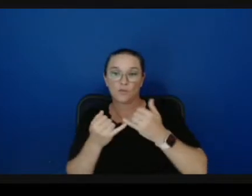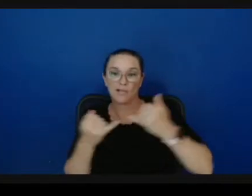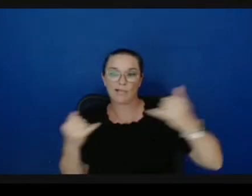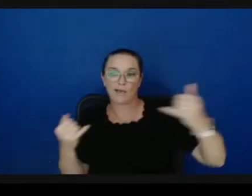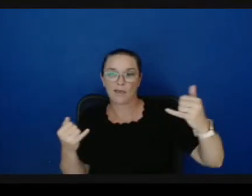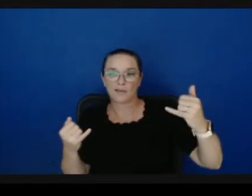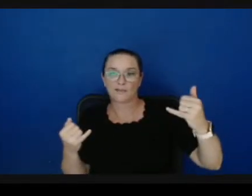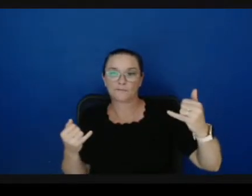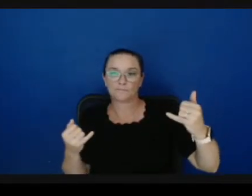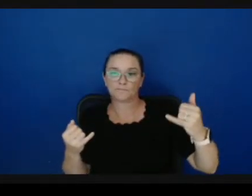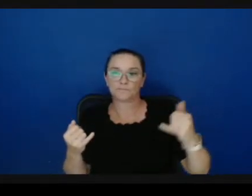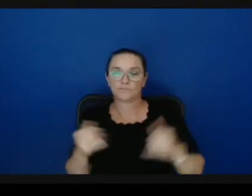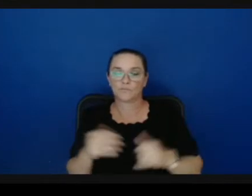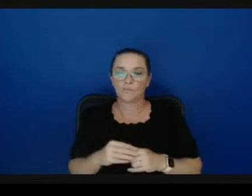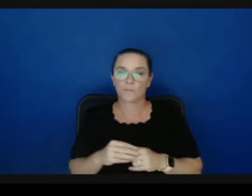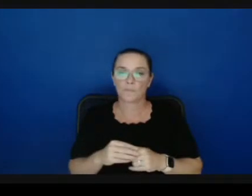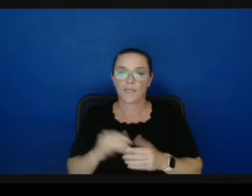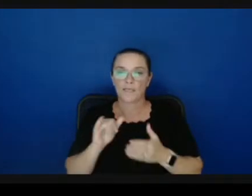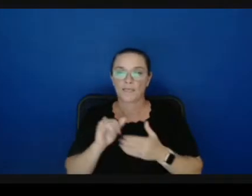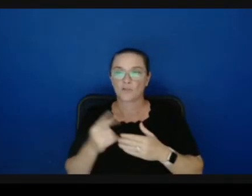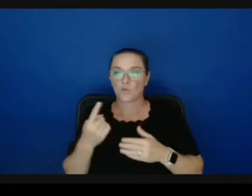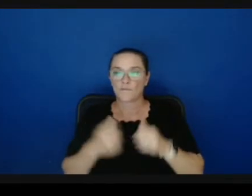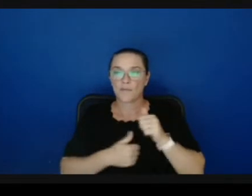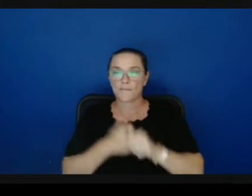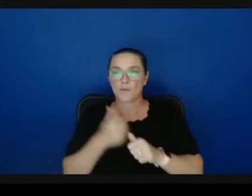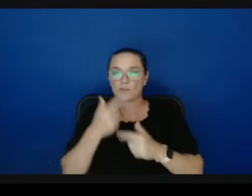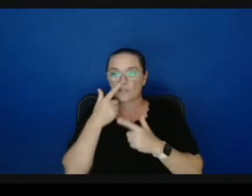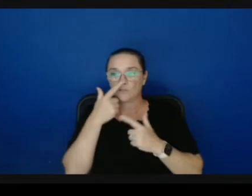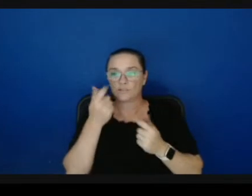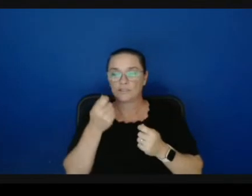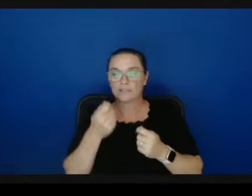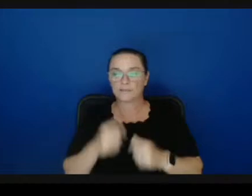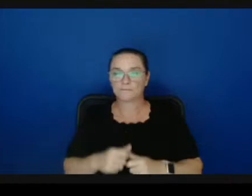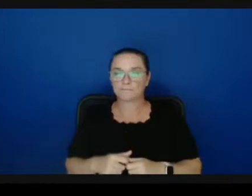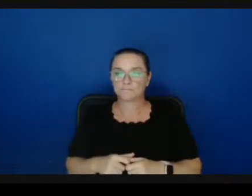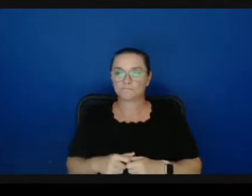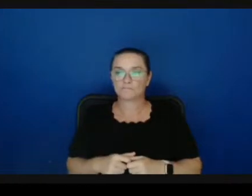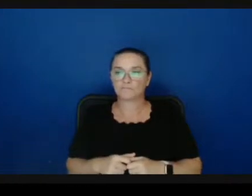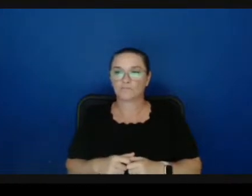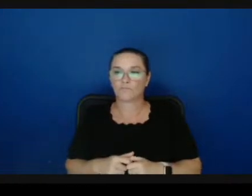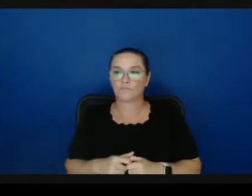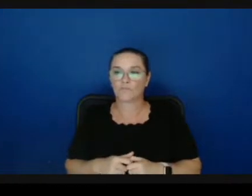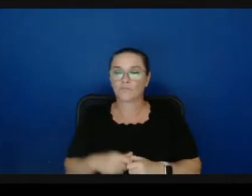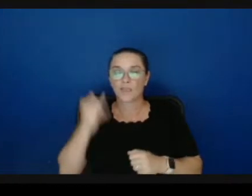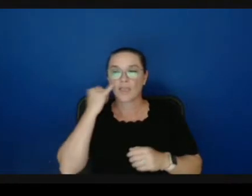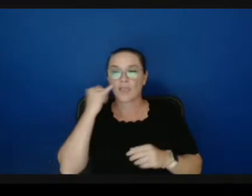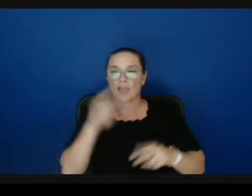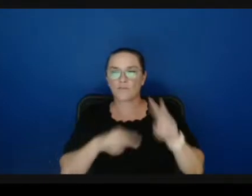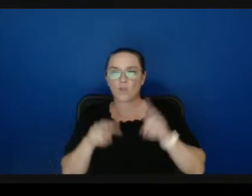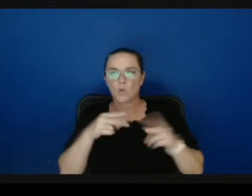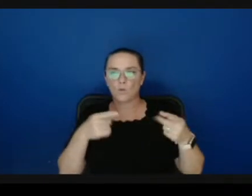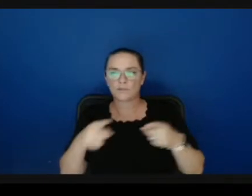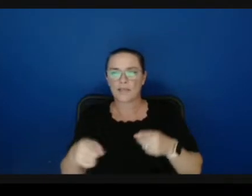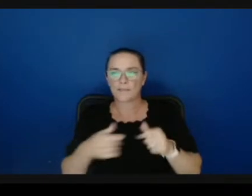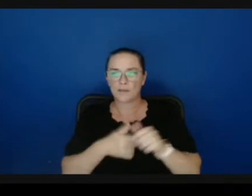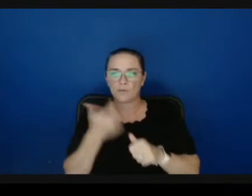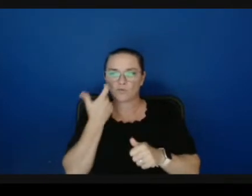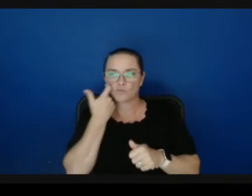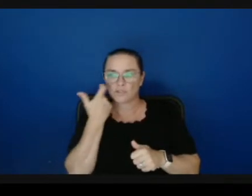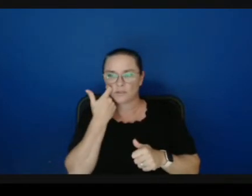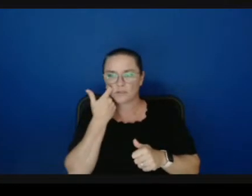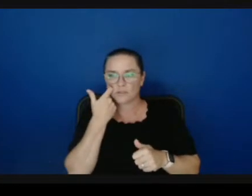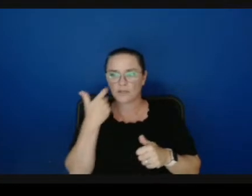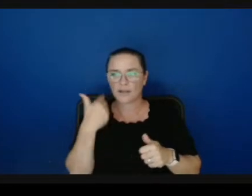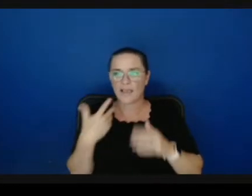this one is maybe one of the most interesting ones. So let's look at that. And if we look at what's happened most recently, you see it's got a